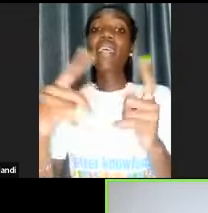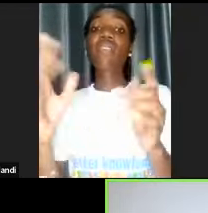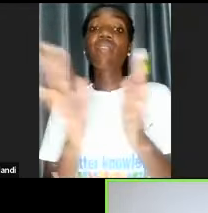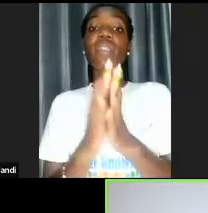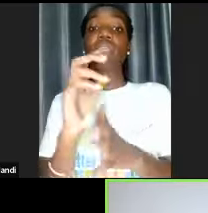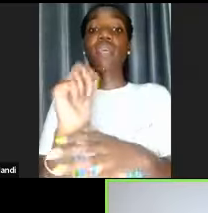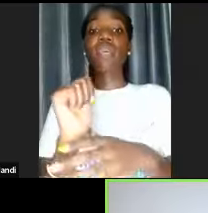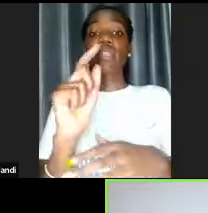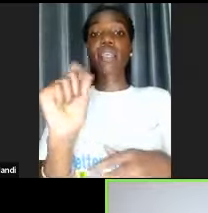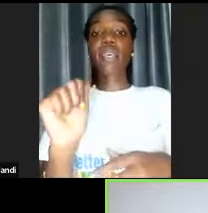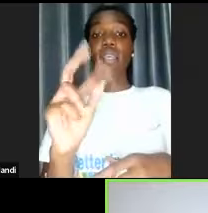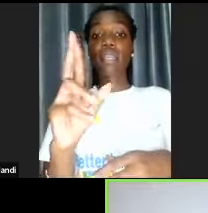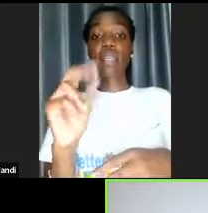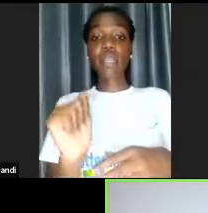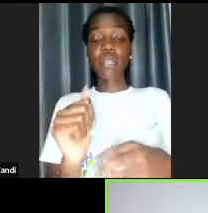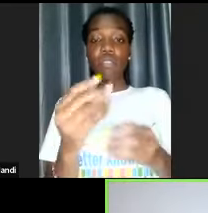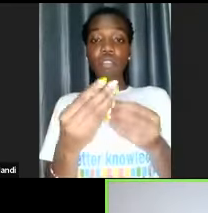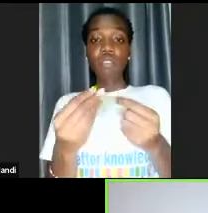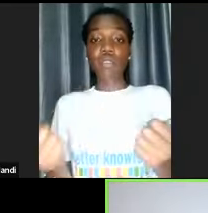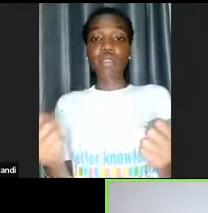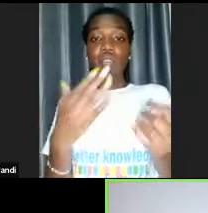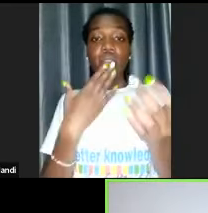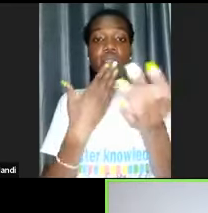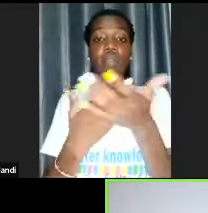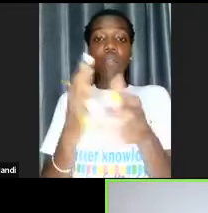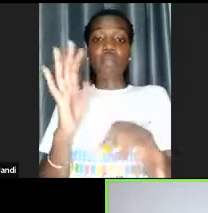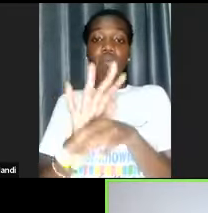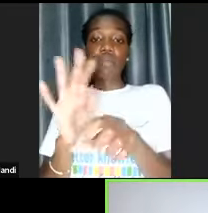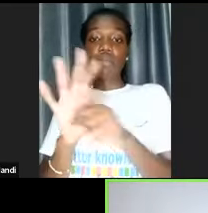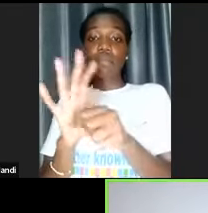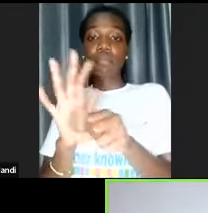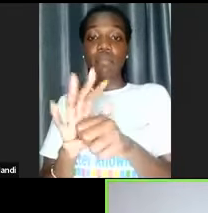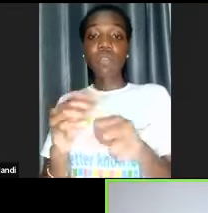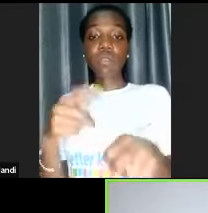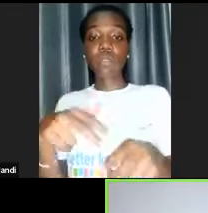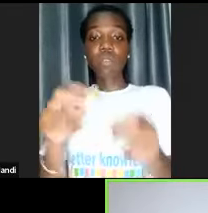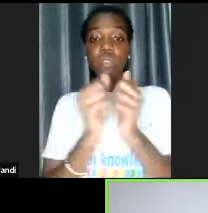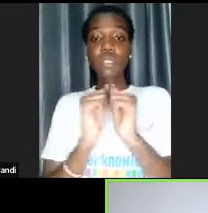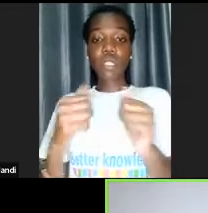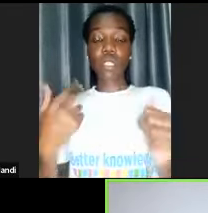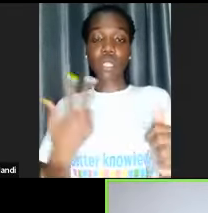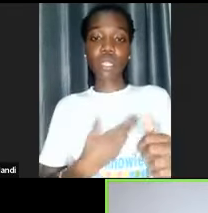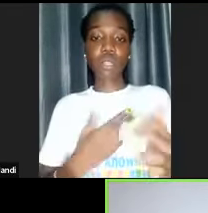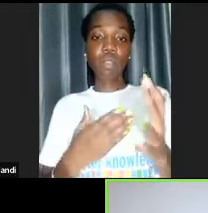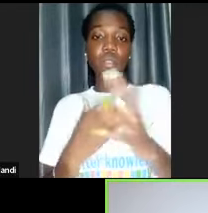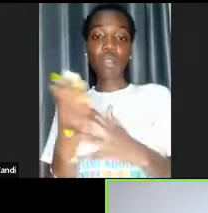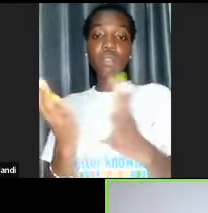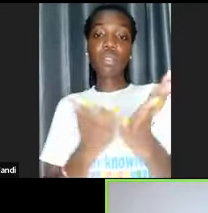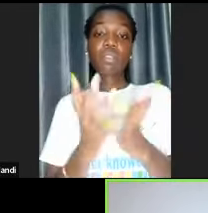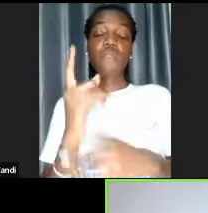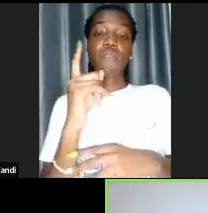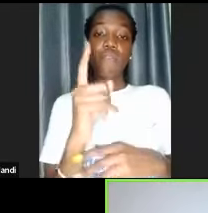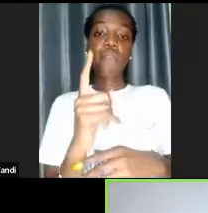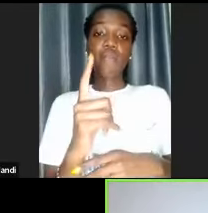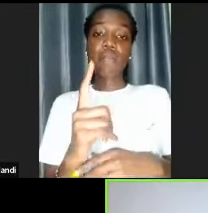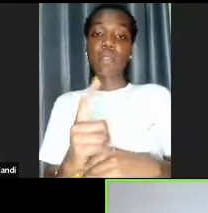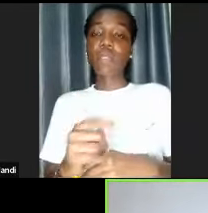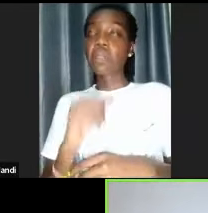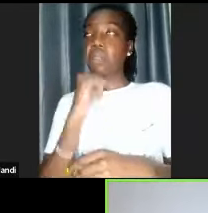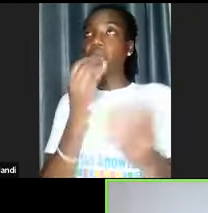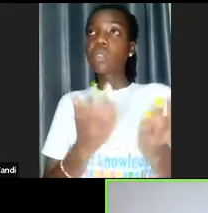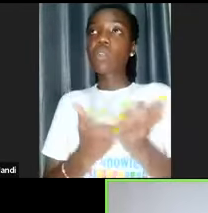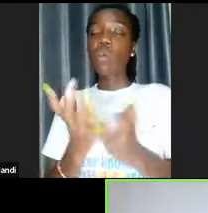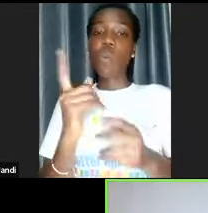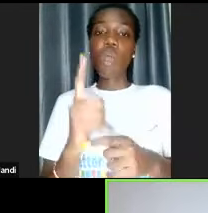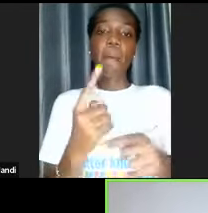appreciate our partners, and thank you so much, Balcon Housing, for working with us through season 1, and I mean, not season 1, but they have